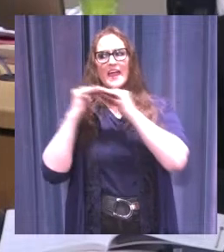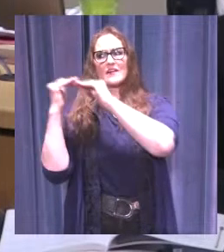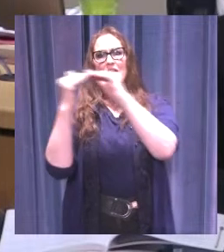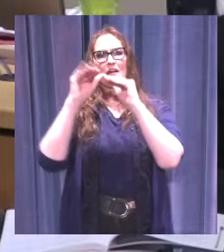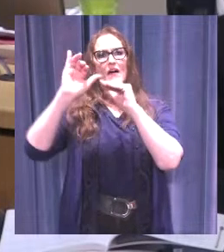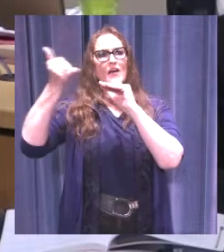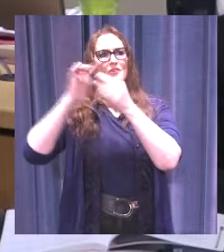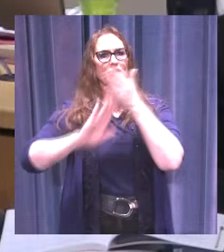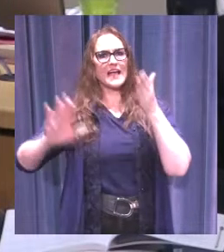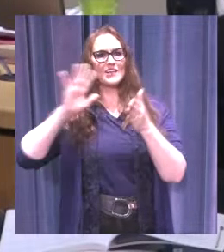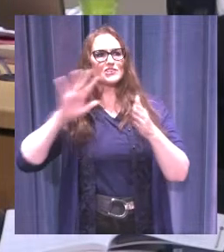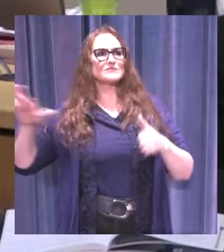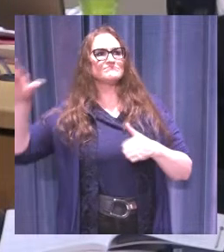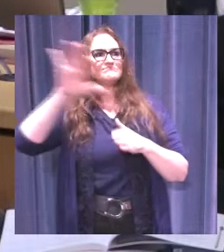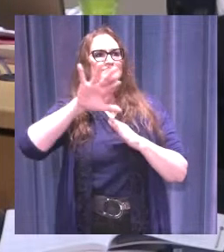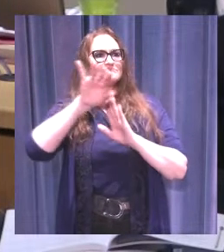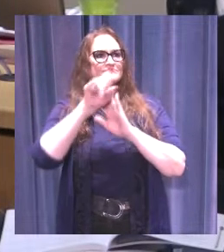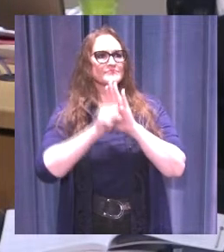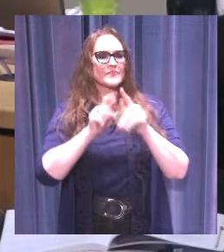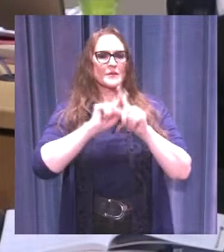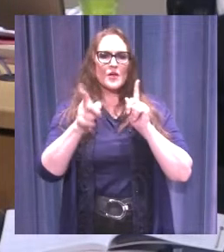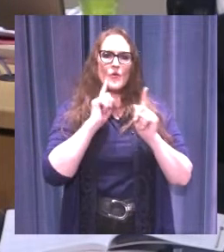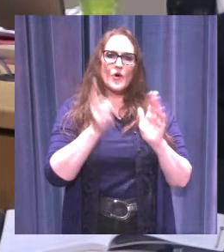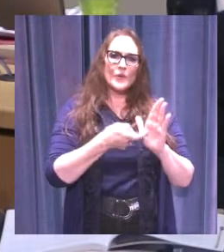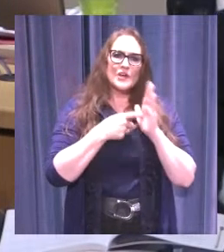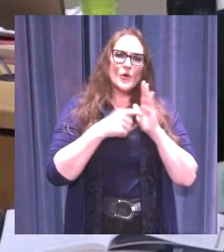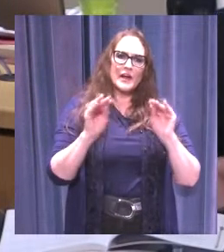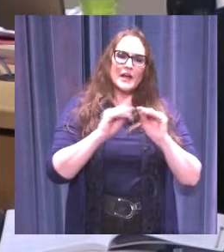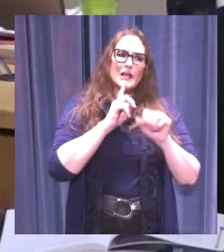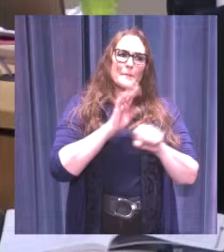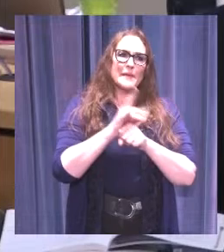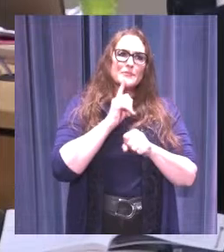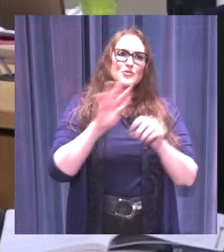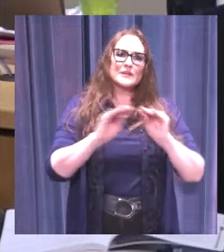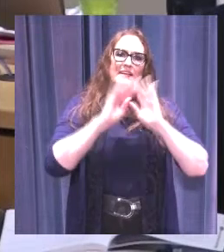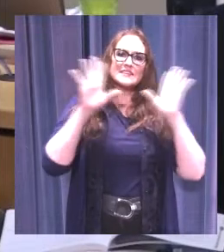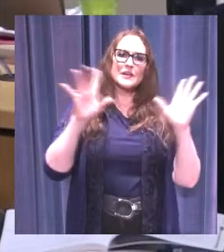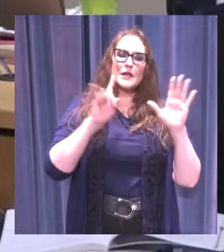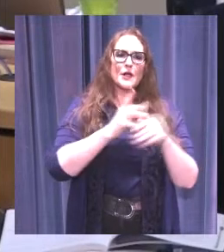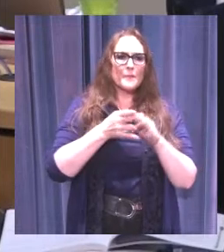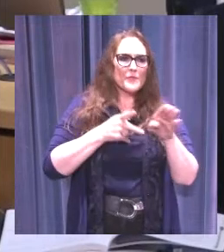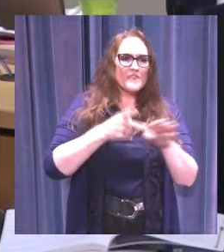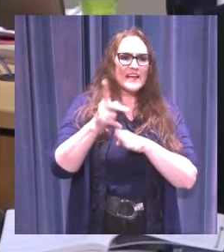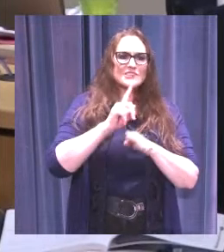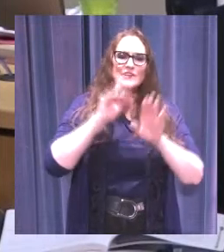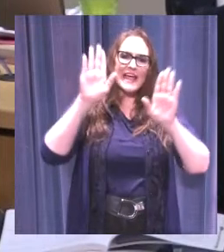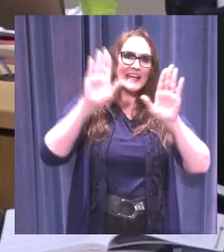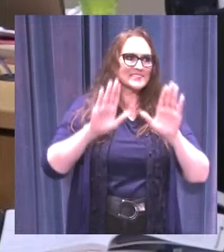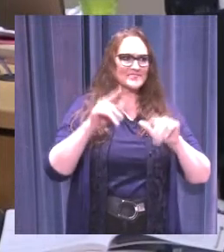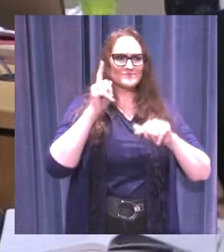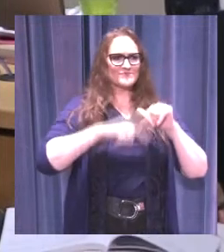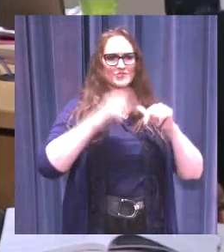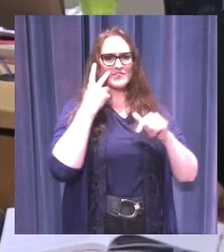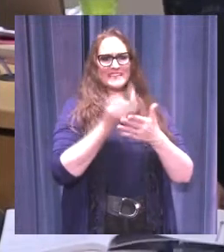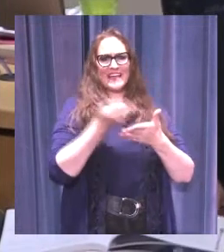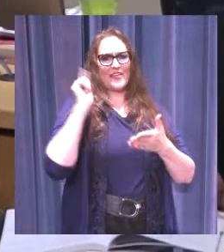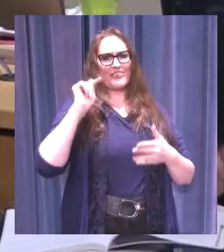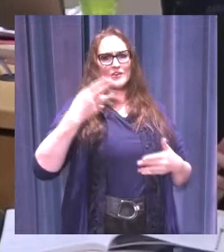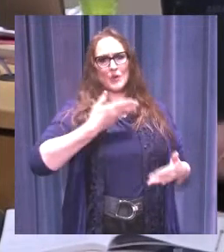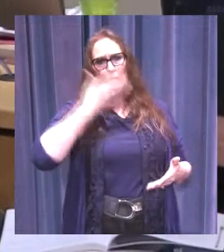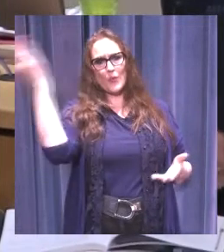state. But it will require a commitment to transparency, professionalism, and excellence that were nowhere to be seen last